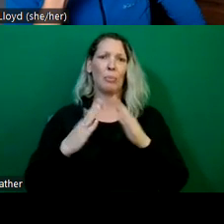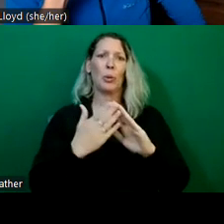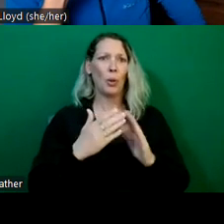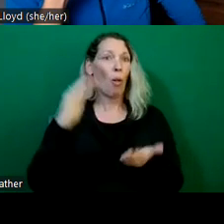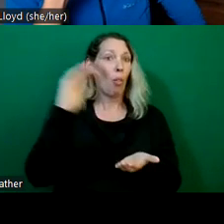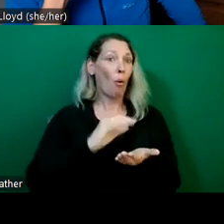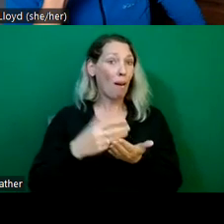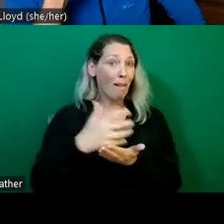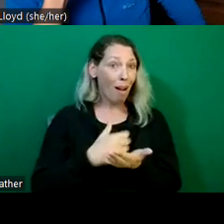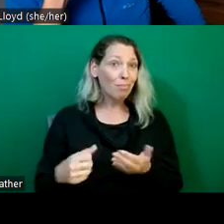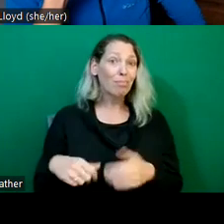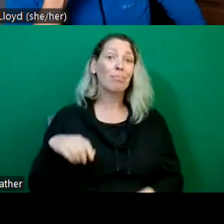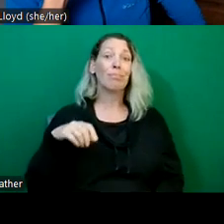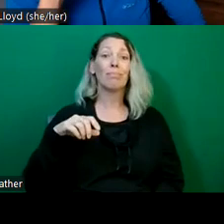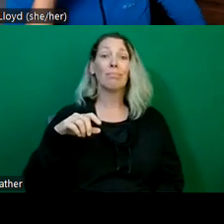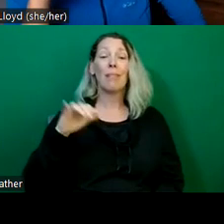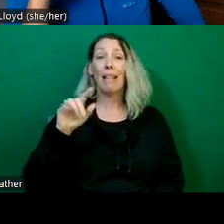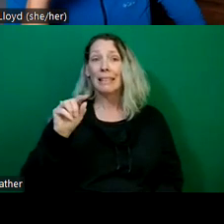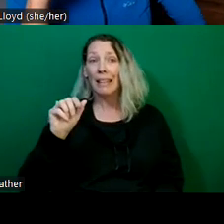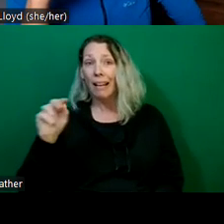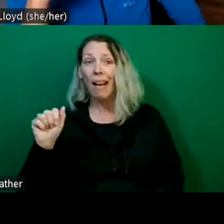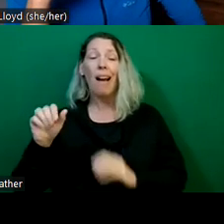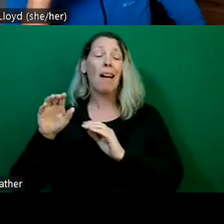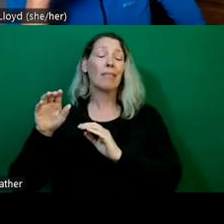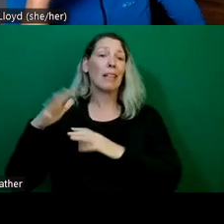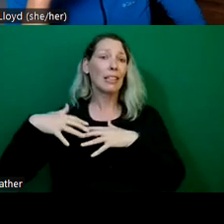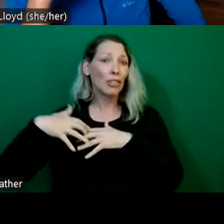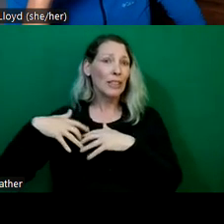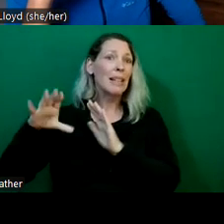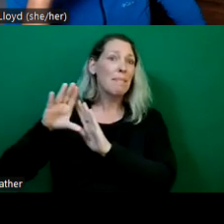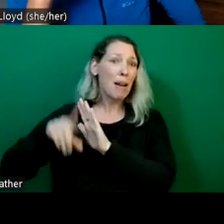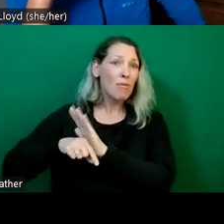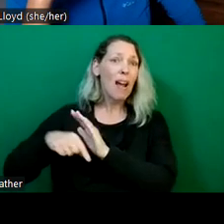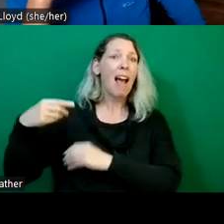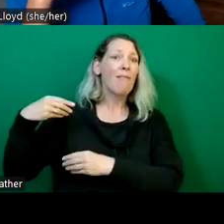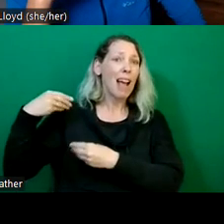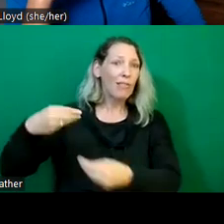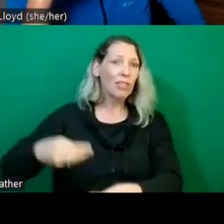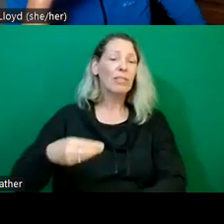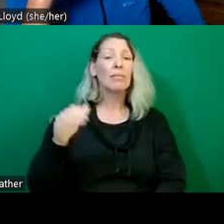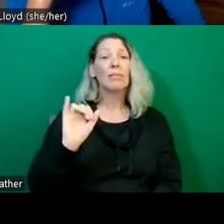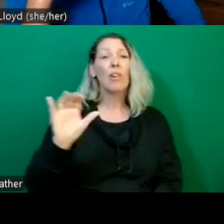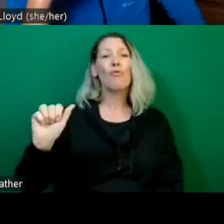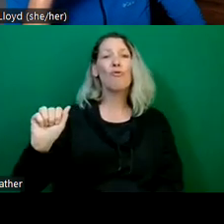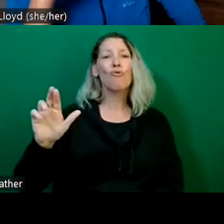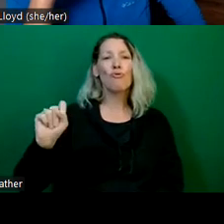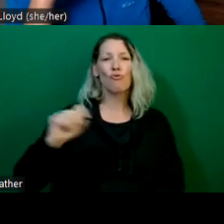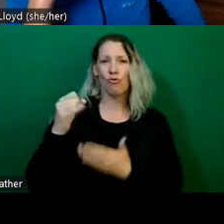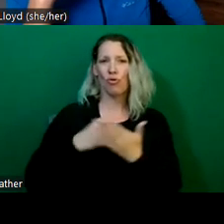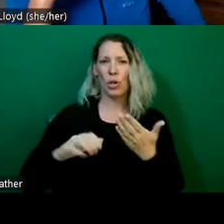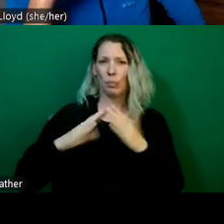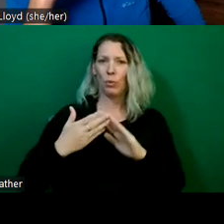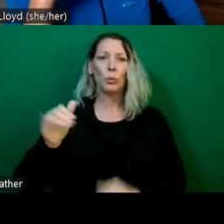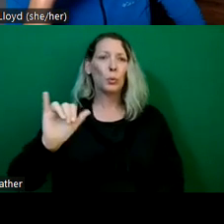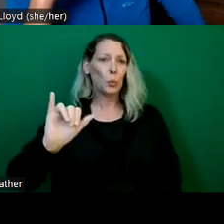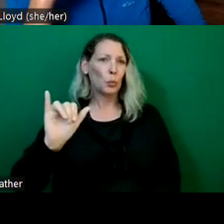income, Latine, indigenous background, the heritage kind of thing, as well as a bit of the art community too.